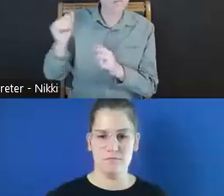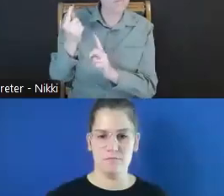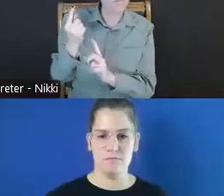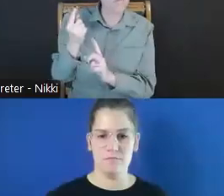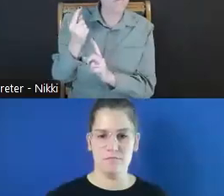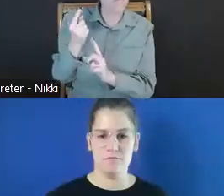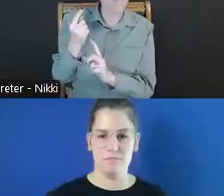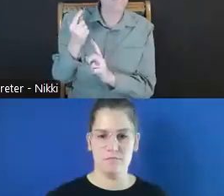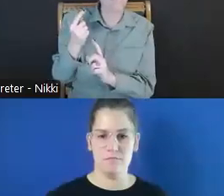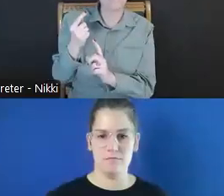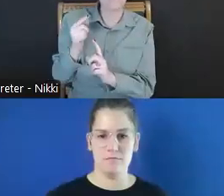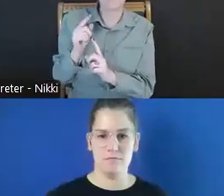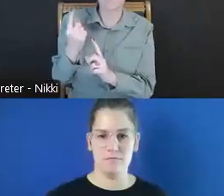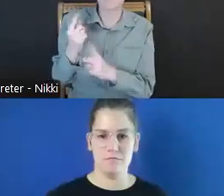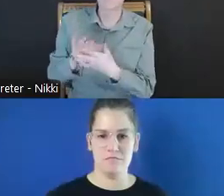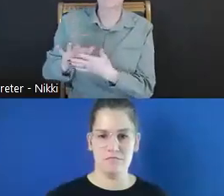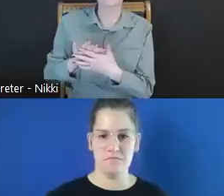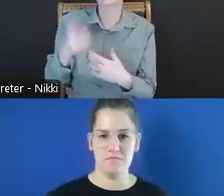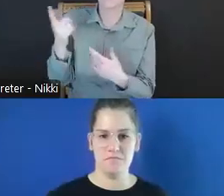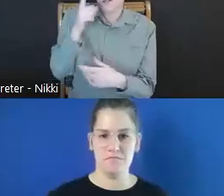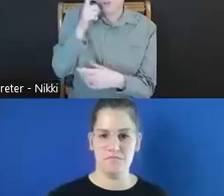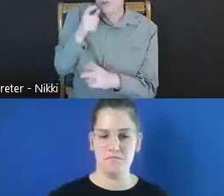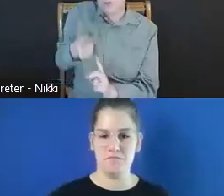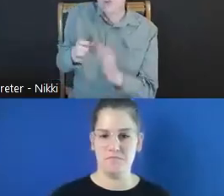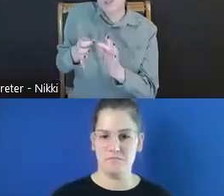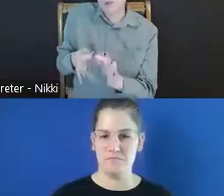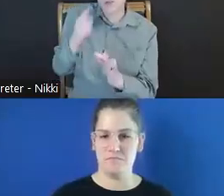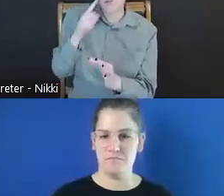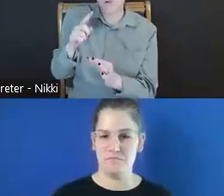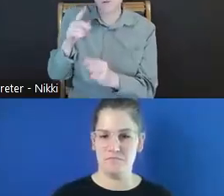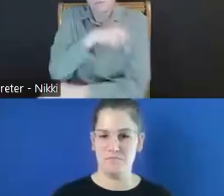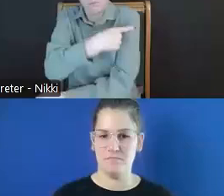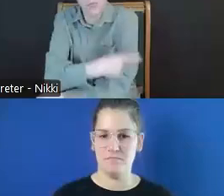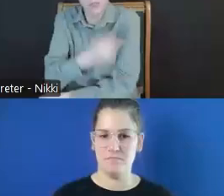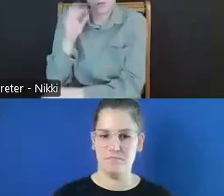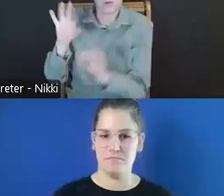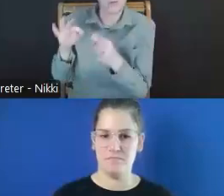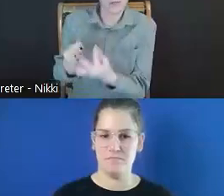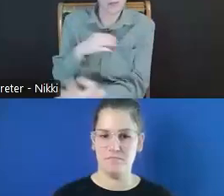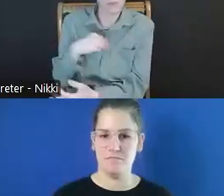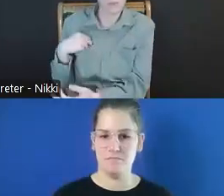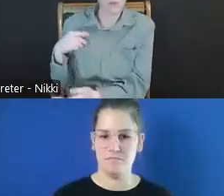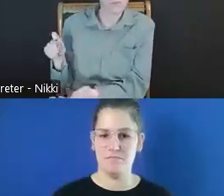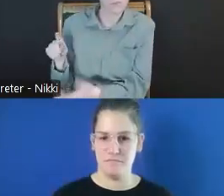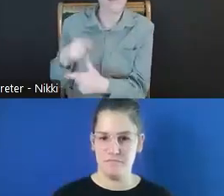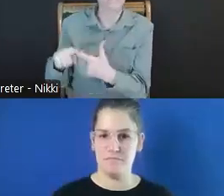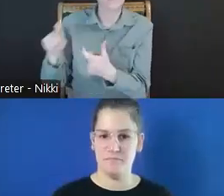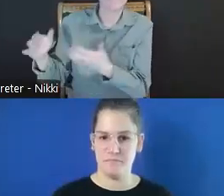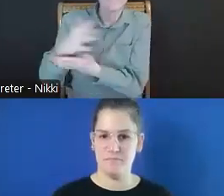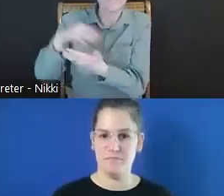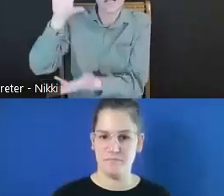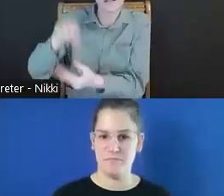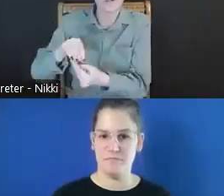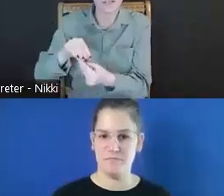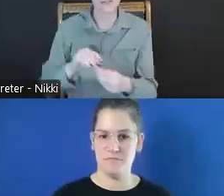were interpreting for. Was it the patient or a family member? And then afterwards, that information can get aggregated in case